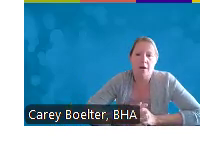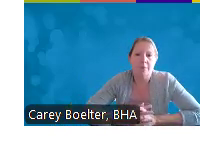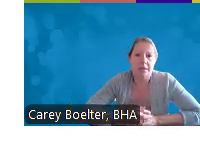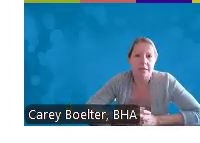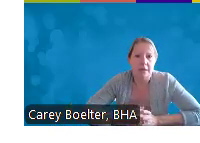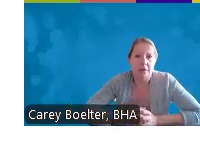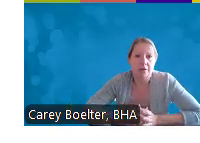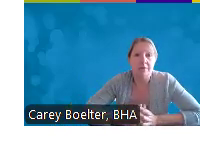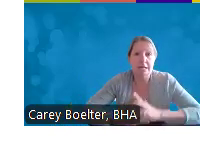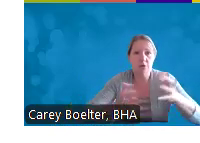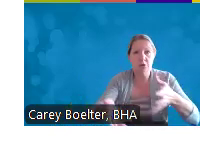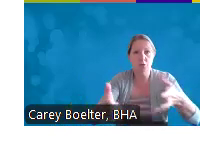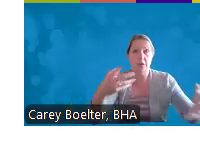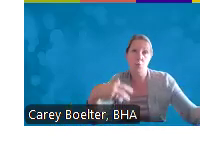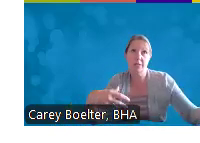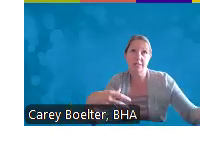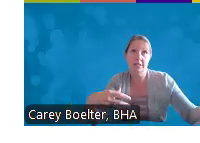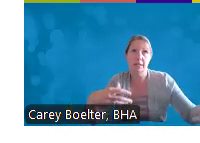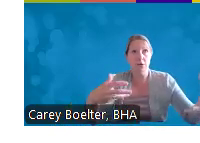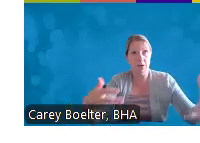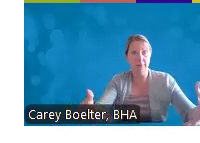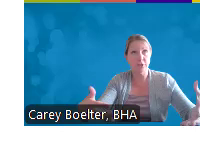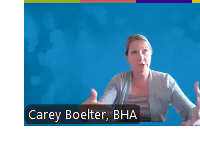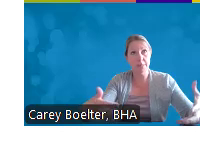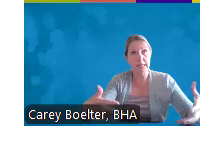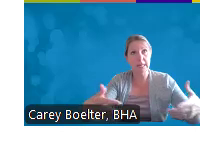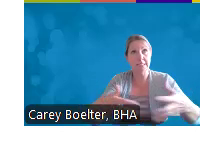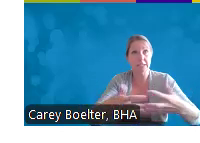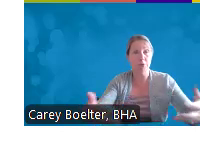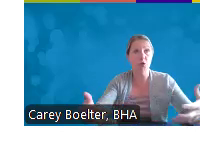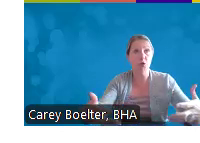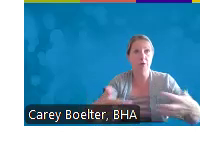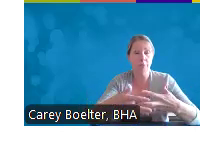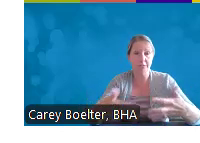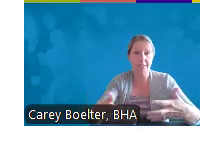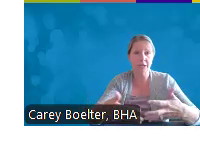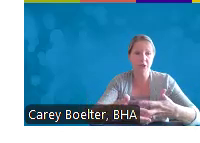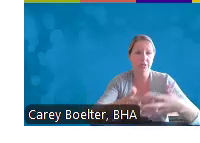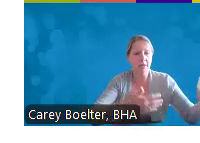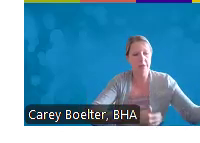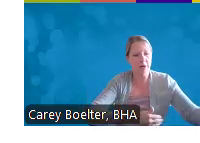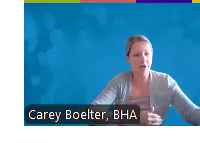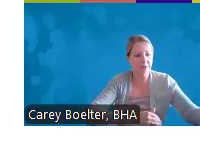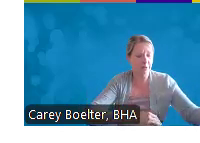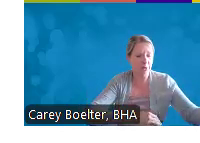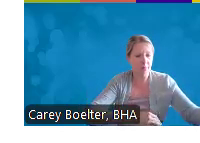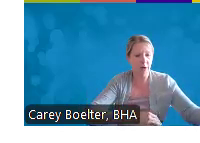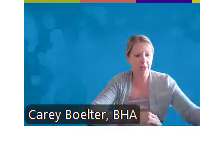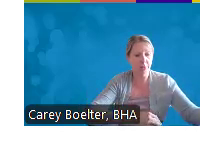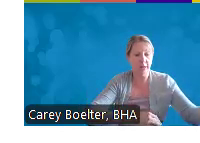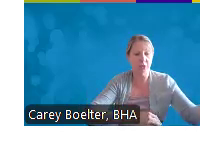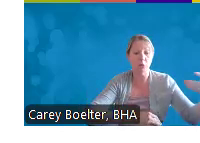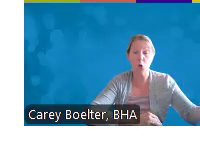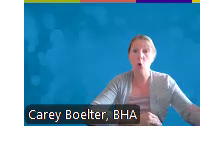had the videos. So then once the advisory committee did approve the presentation, then our subject